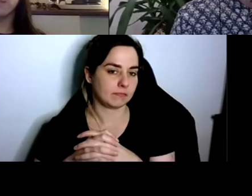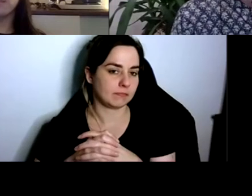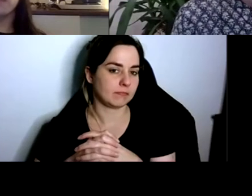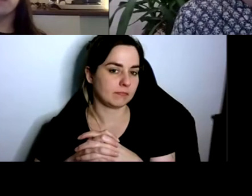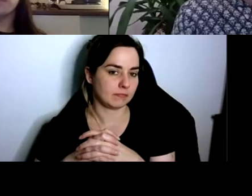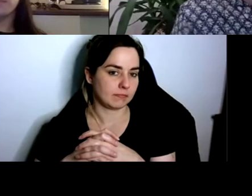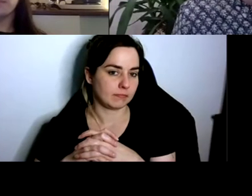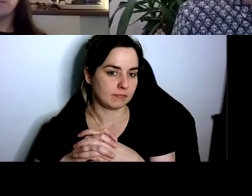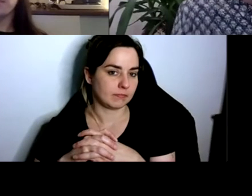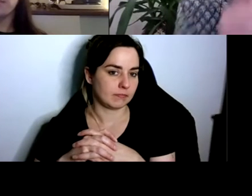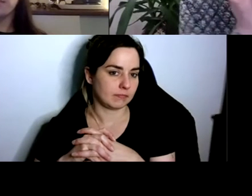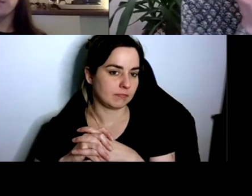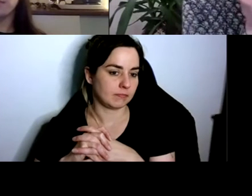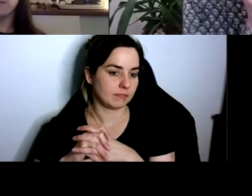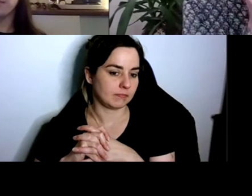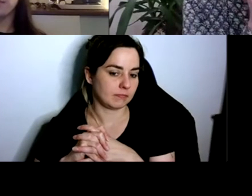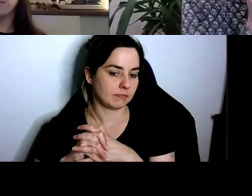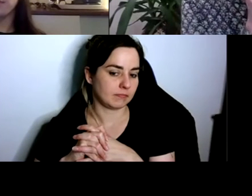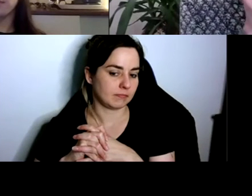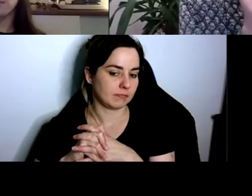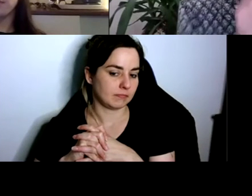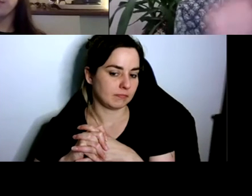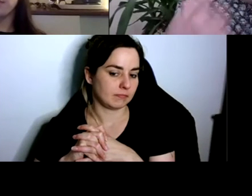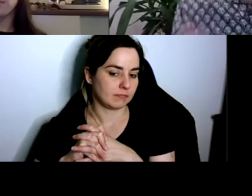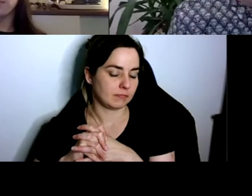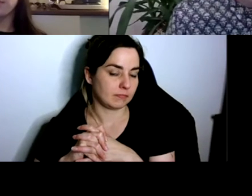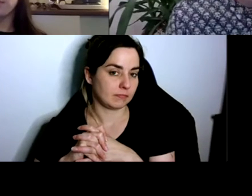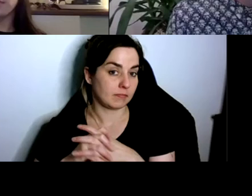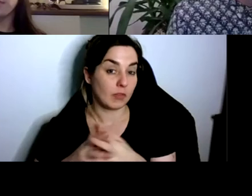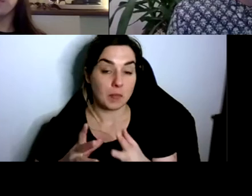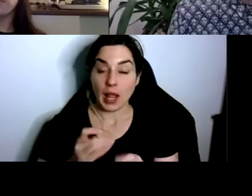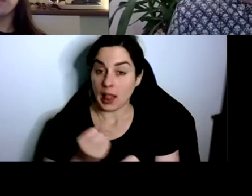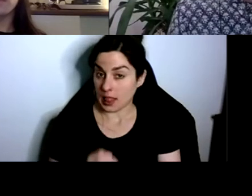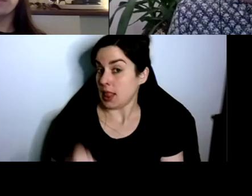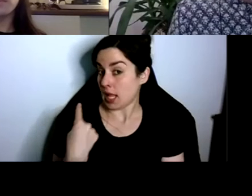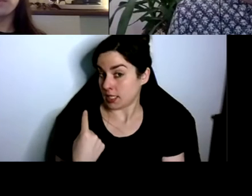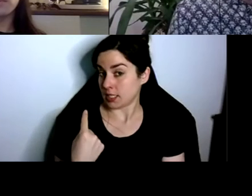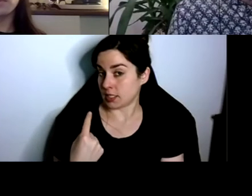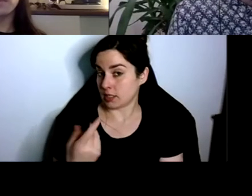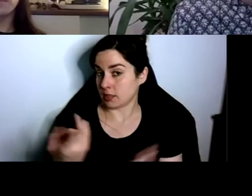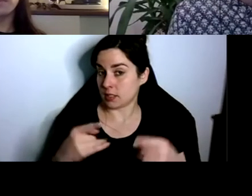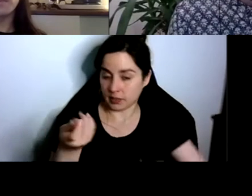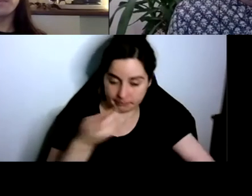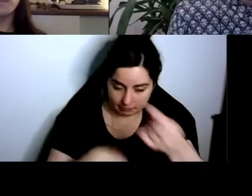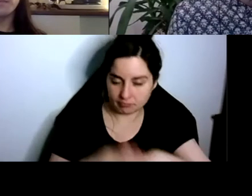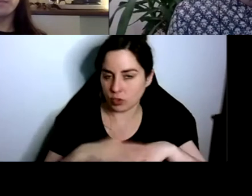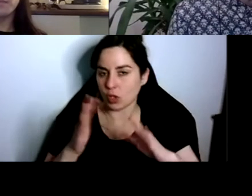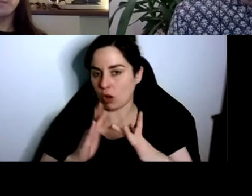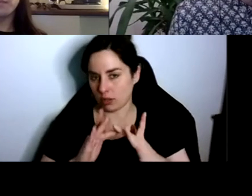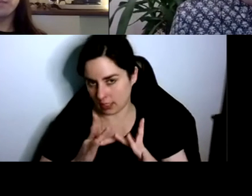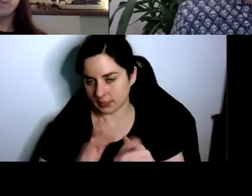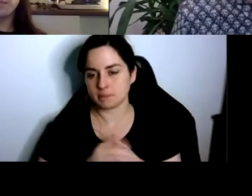one little thing that I'm really proud of when we moved online last year was, you know, we have